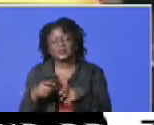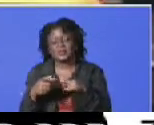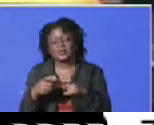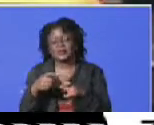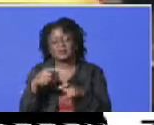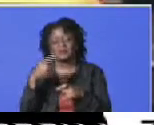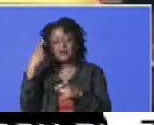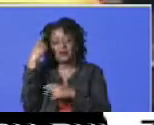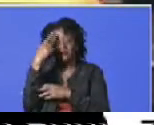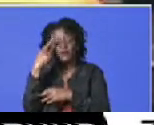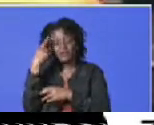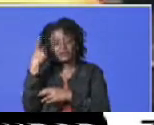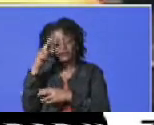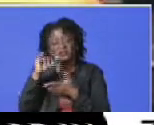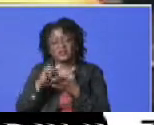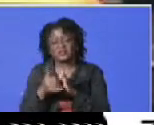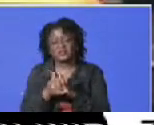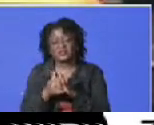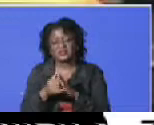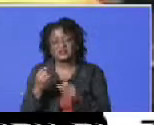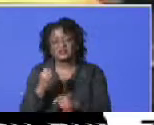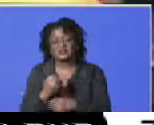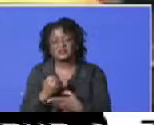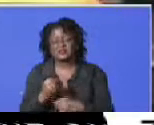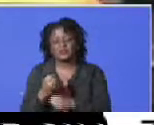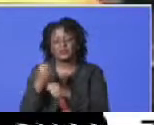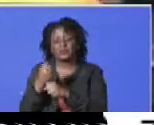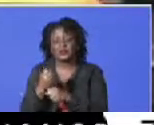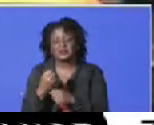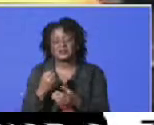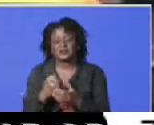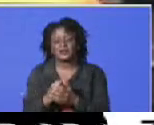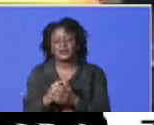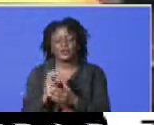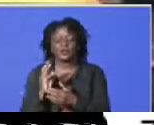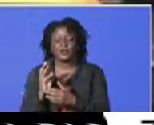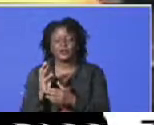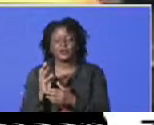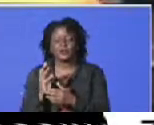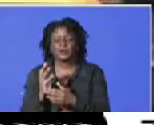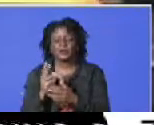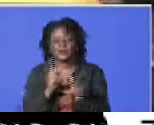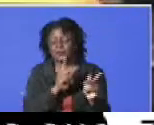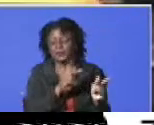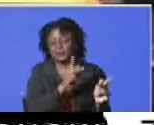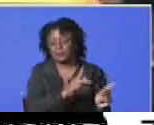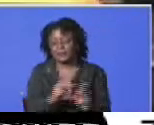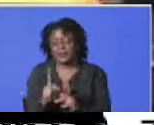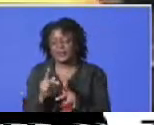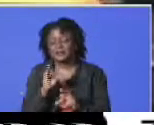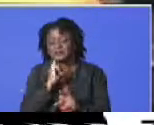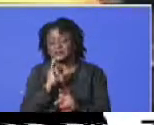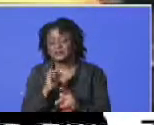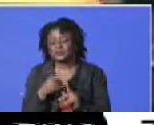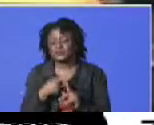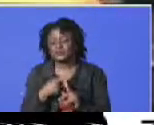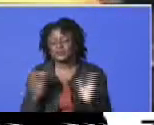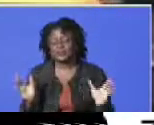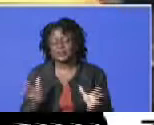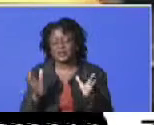main objective is to push state-owned enterprises to become self-sufficient,